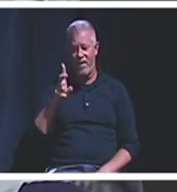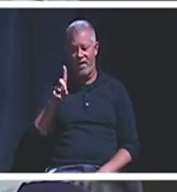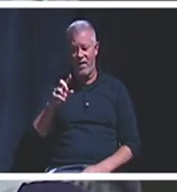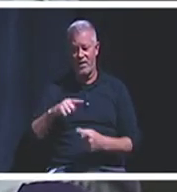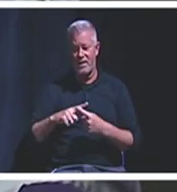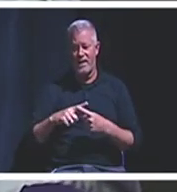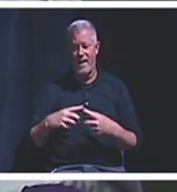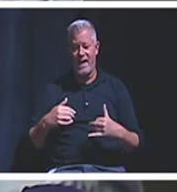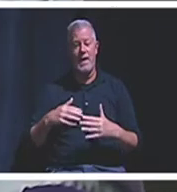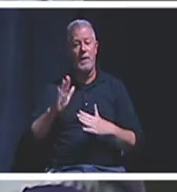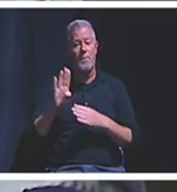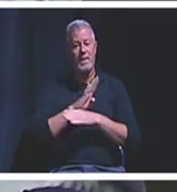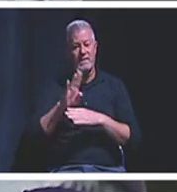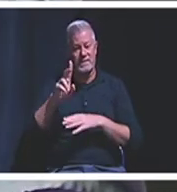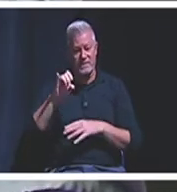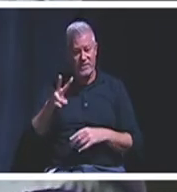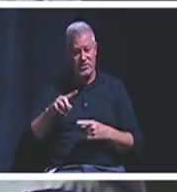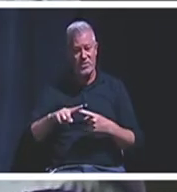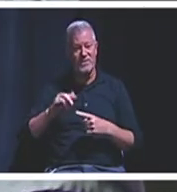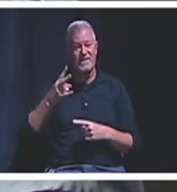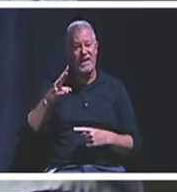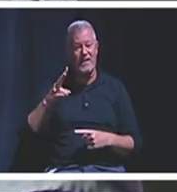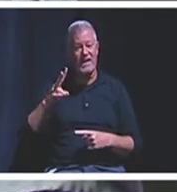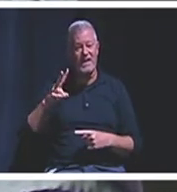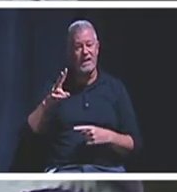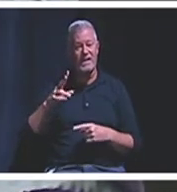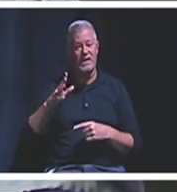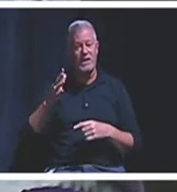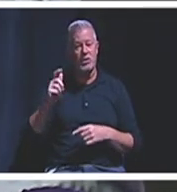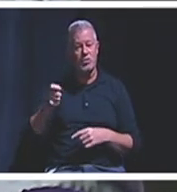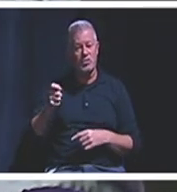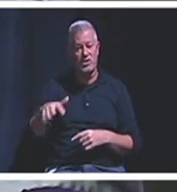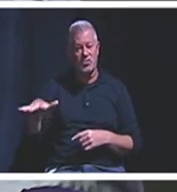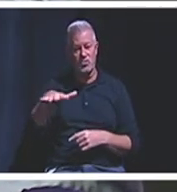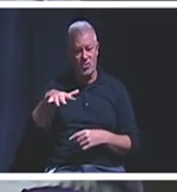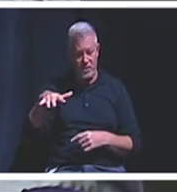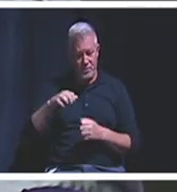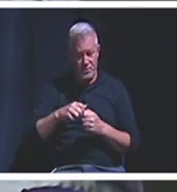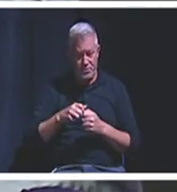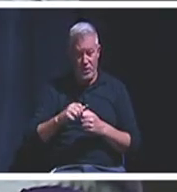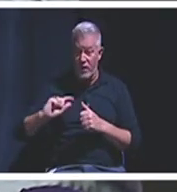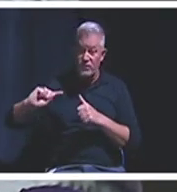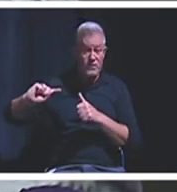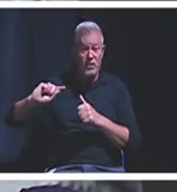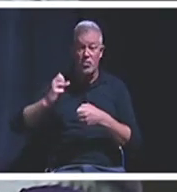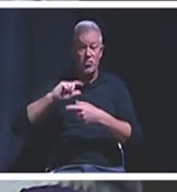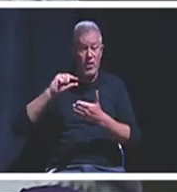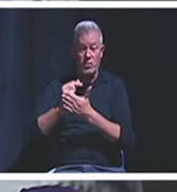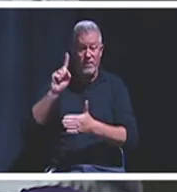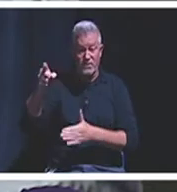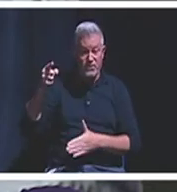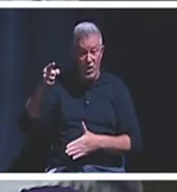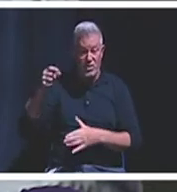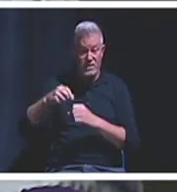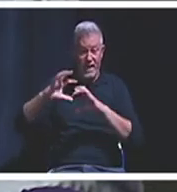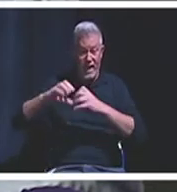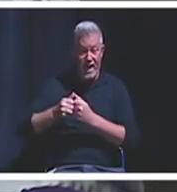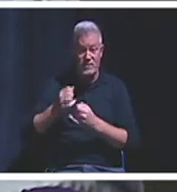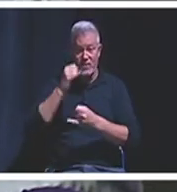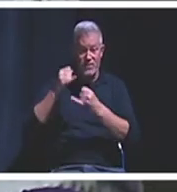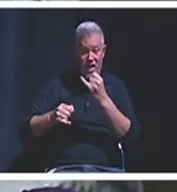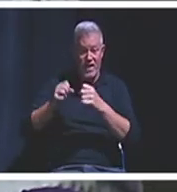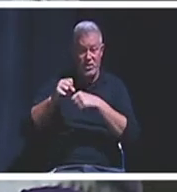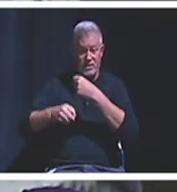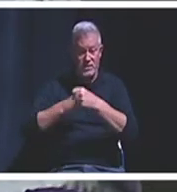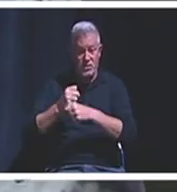Business Division of the 17th Judicial Circuit. Ariel was first in her class going into her final semester of law school and